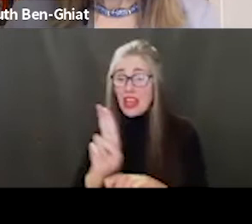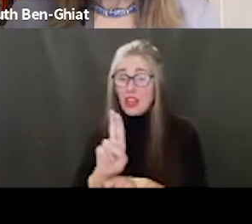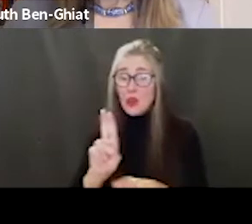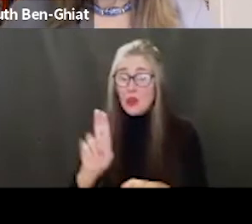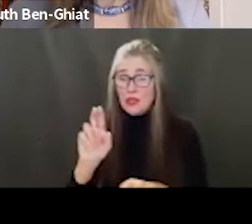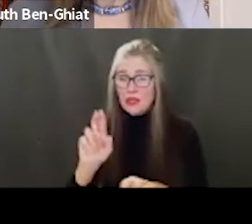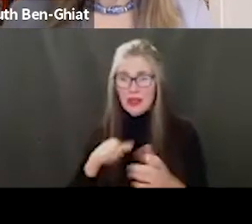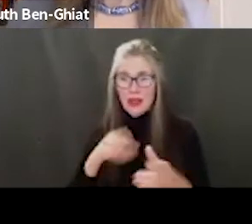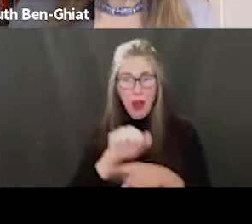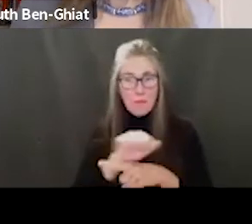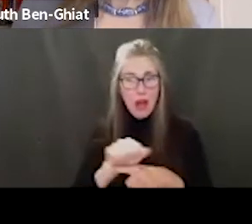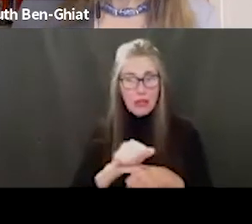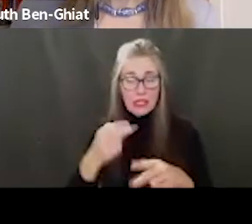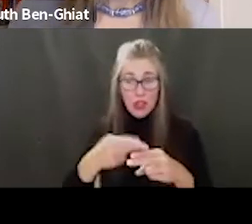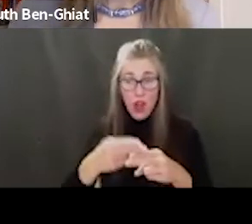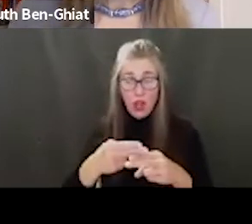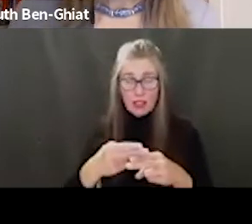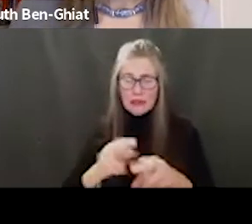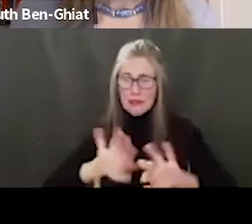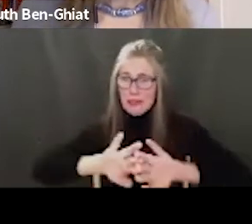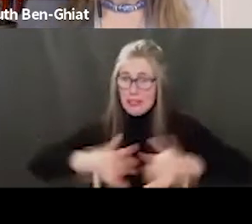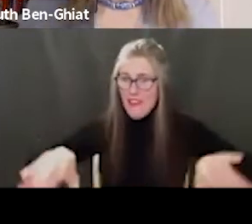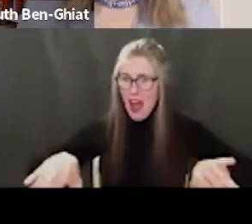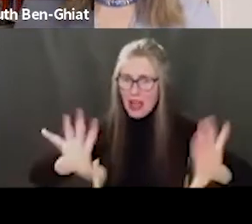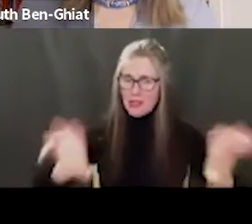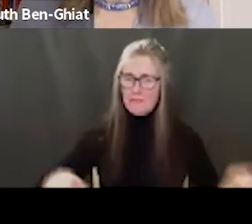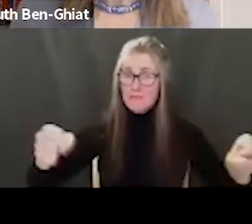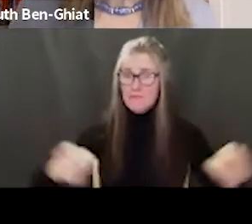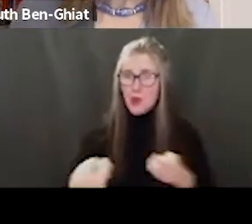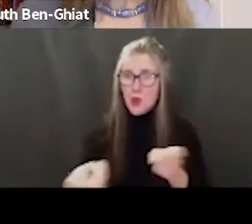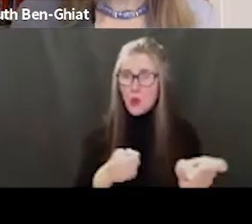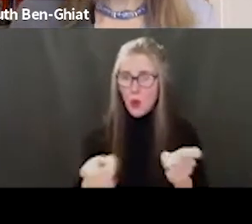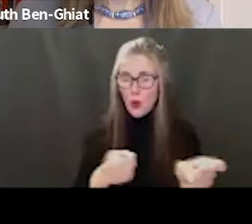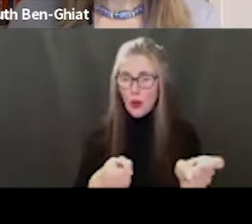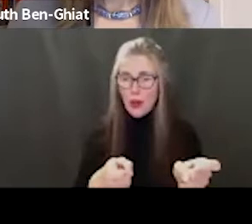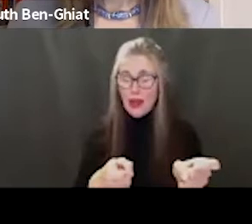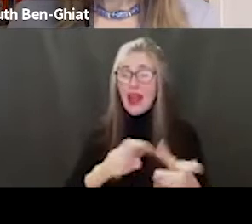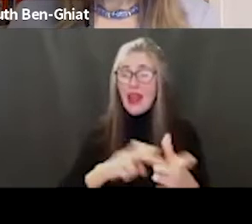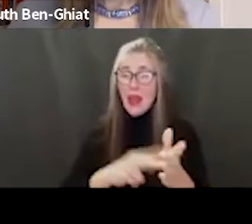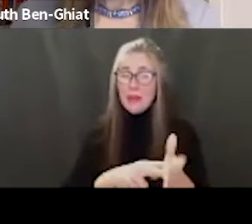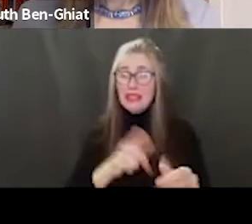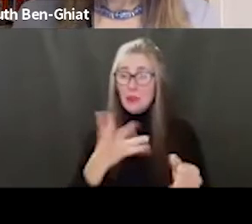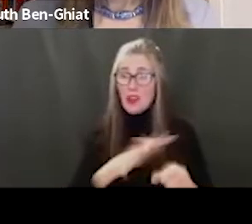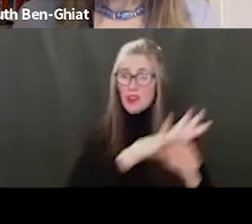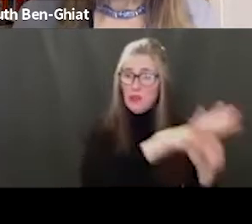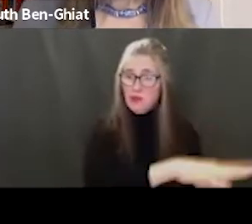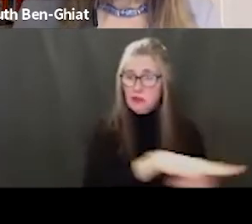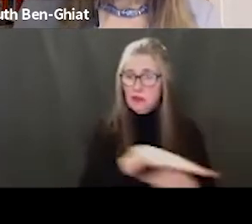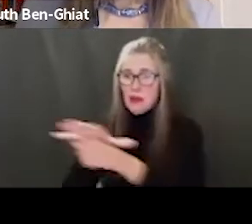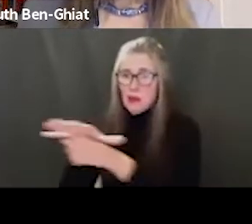rule practices to prevent anyone else from gaining too much power. This produces governments full of conflict and